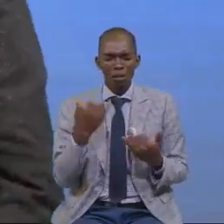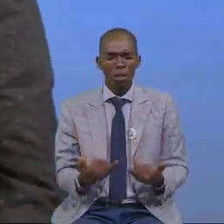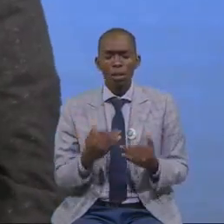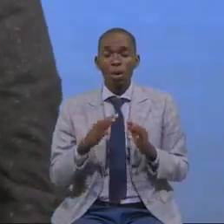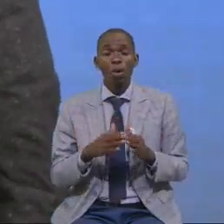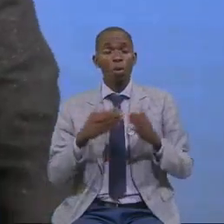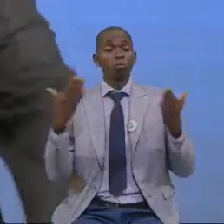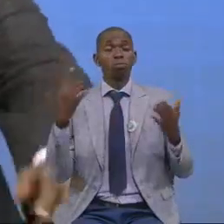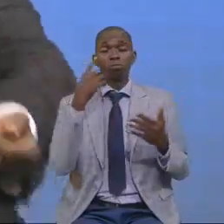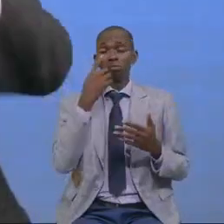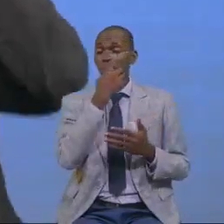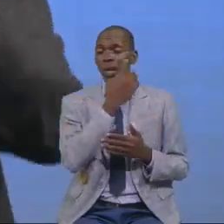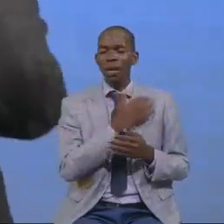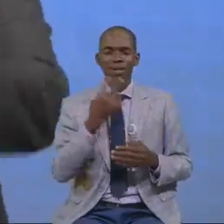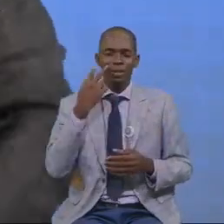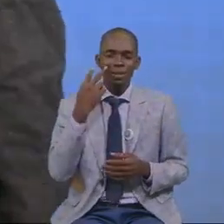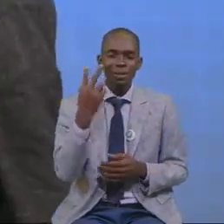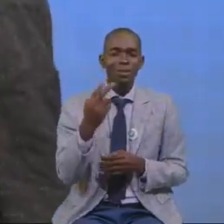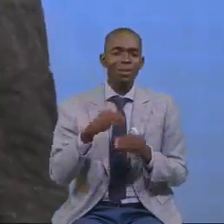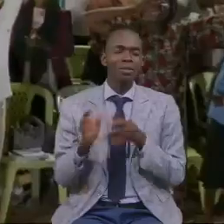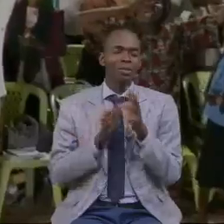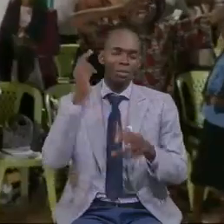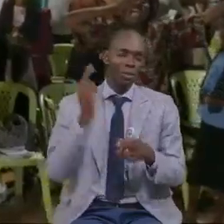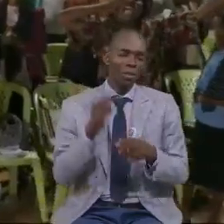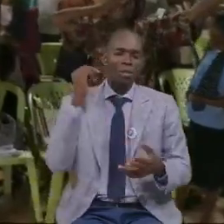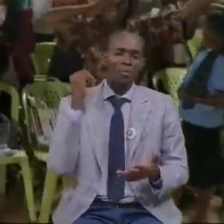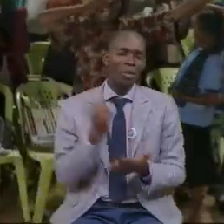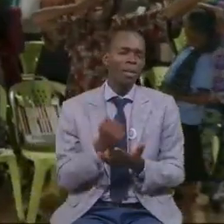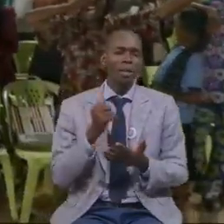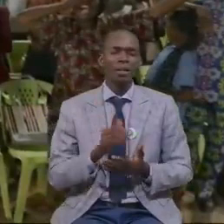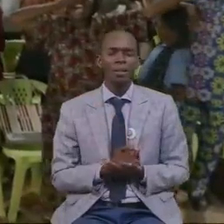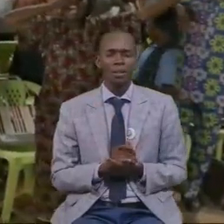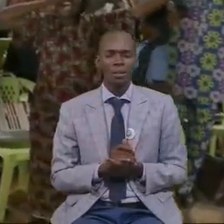your eyes and see in Jesus' name.